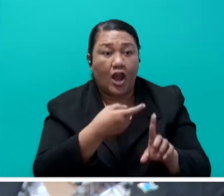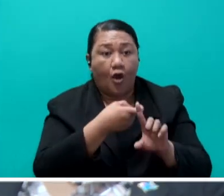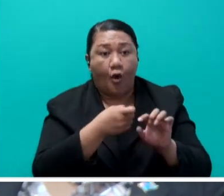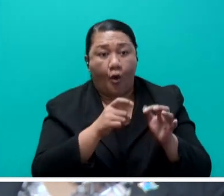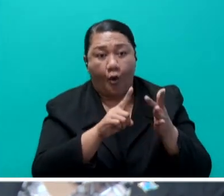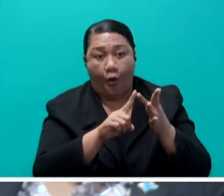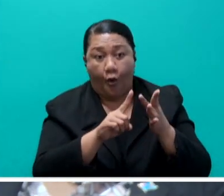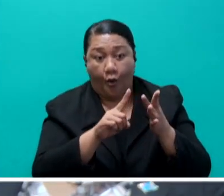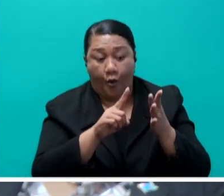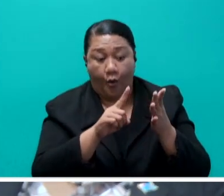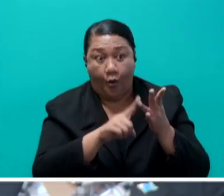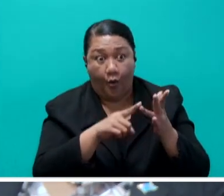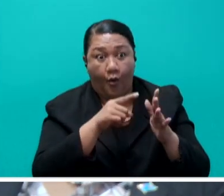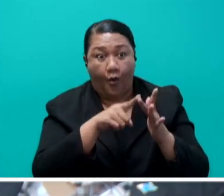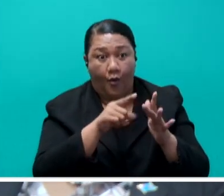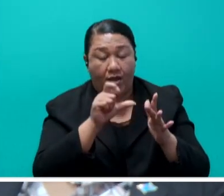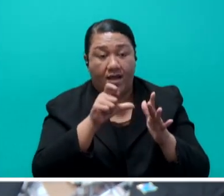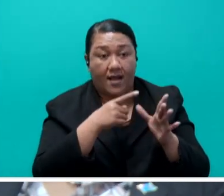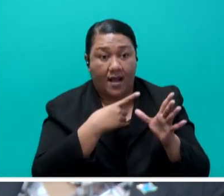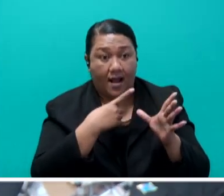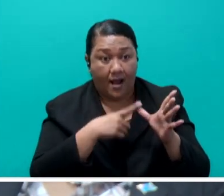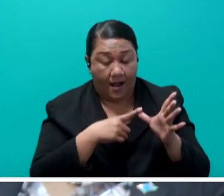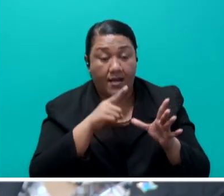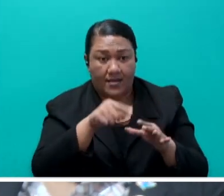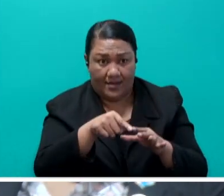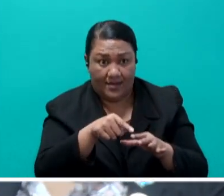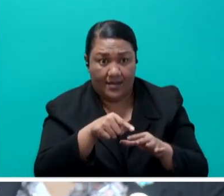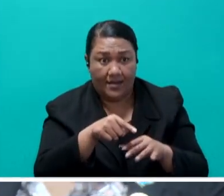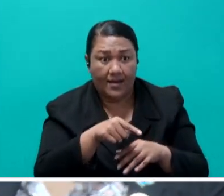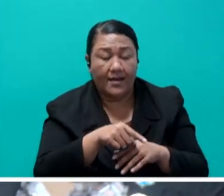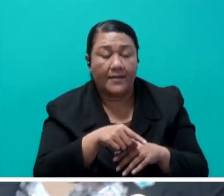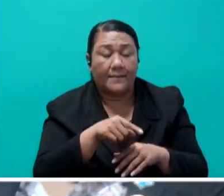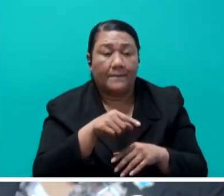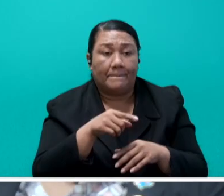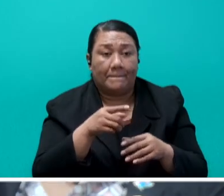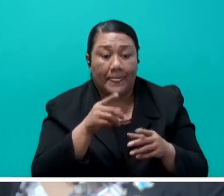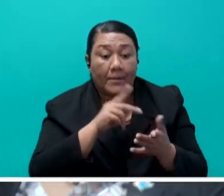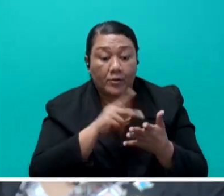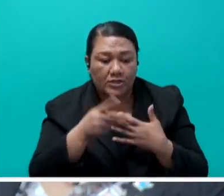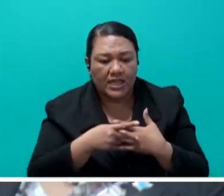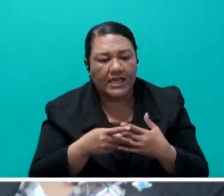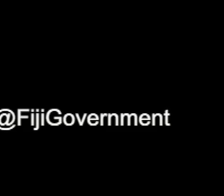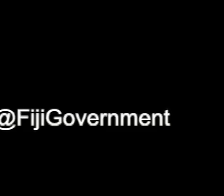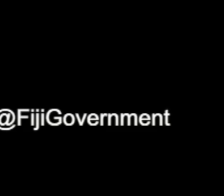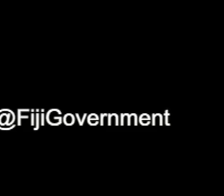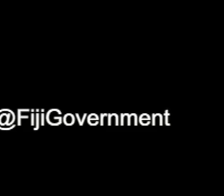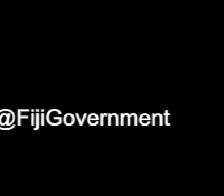19 other facilities, 20 in total, with Nayavu being one of them. Thank you.